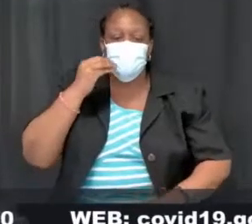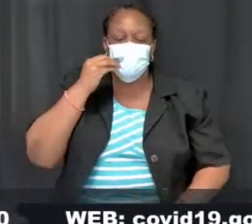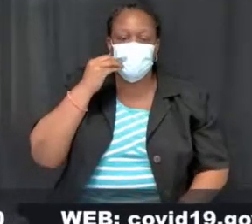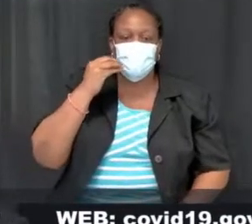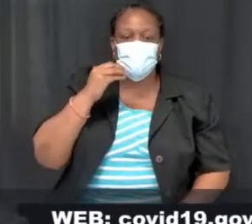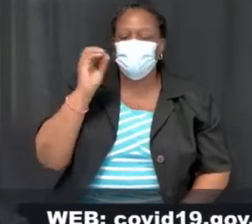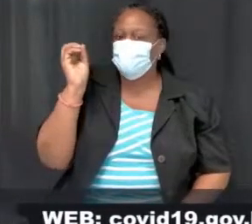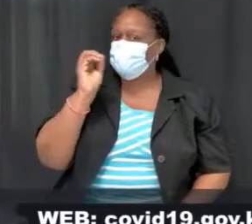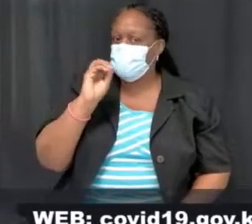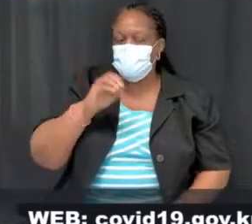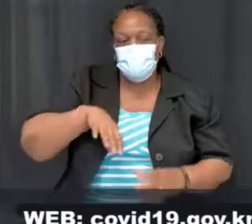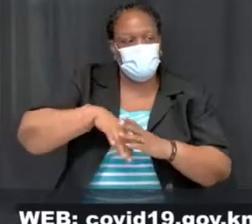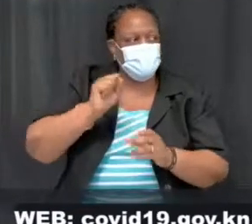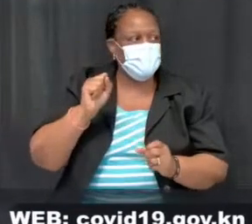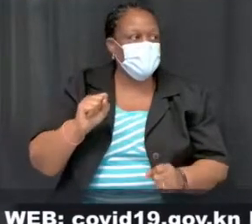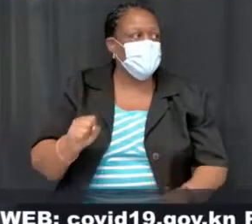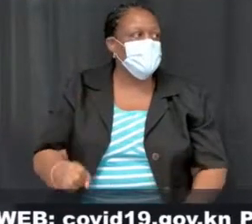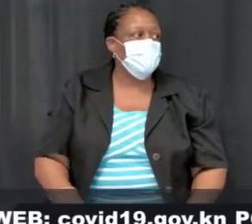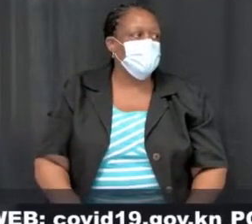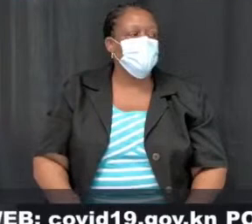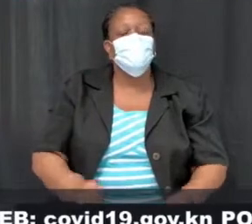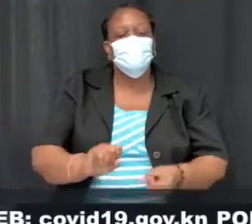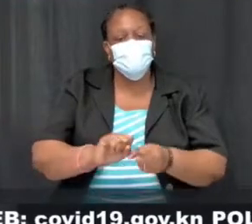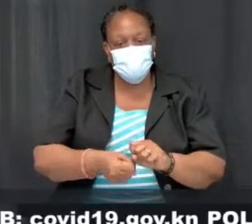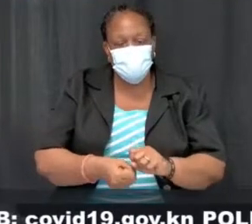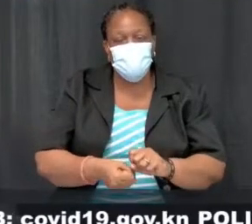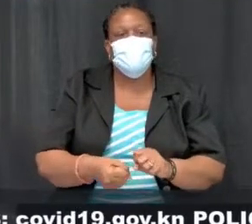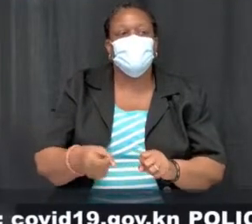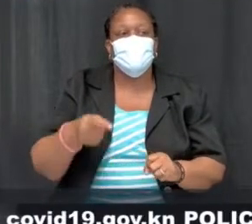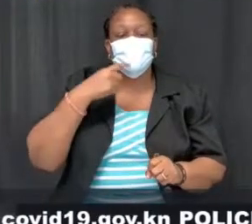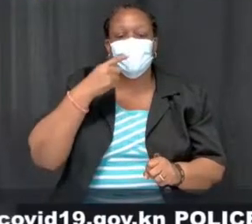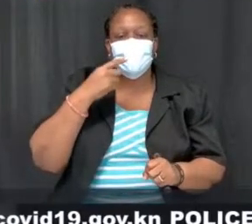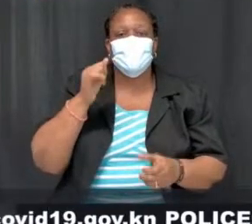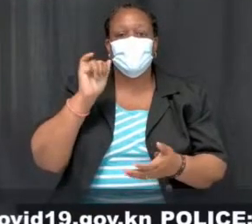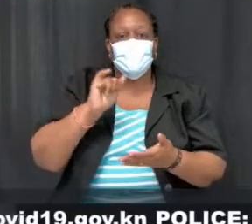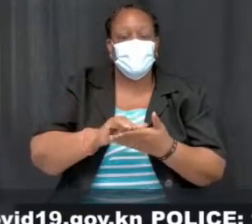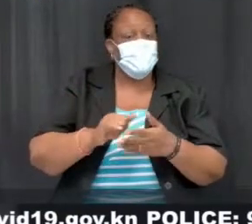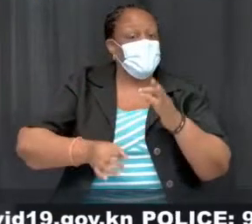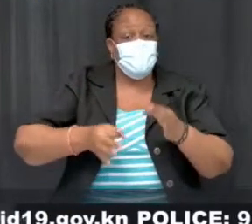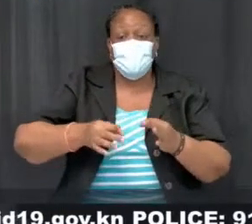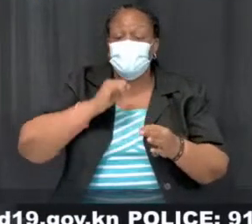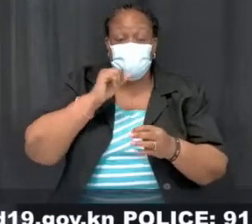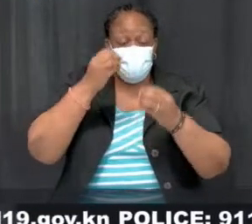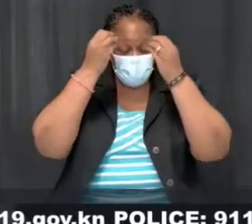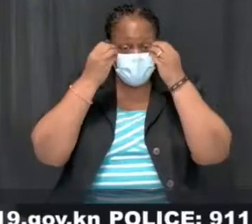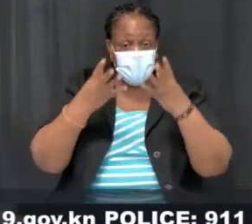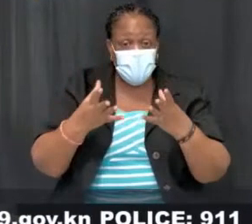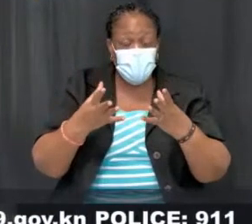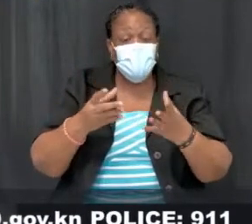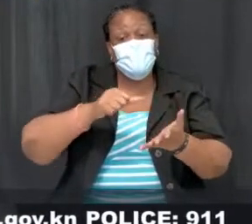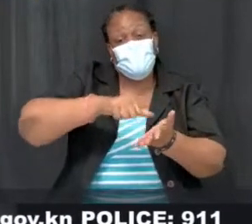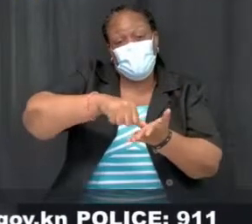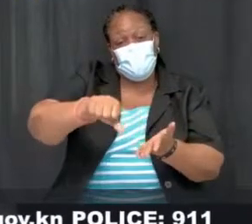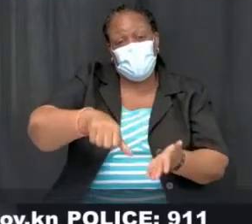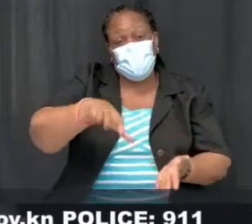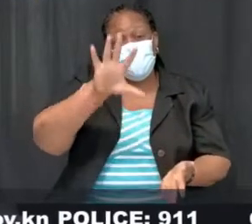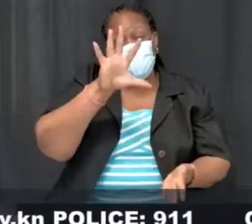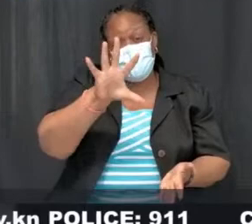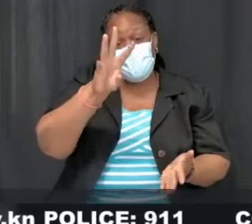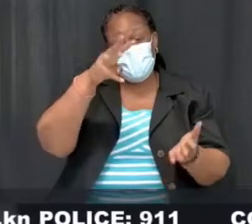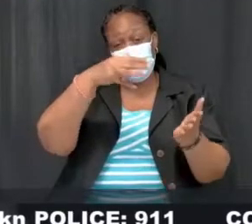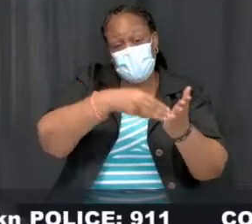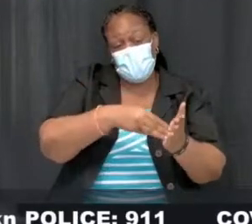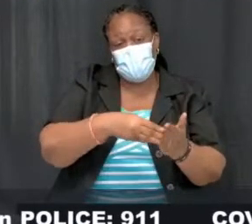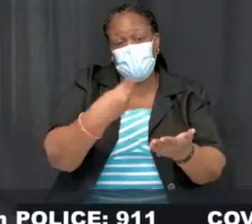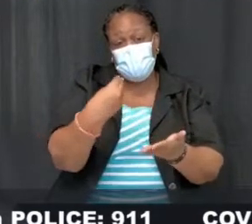prosecution under the Quarantine Act, which provides for fines of up to $5,500 or 6 months in